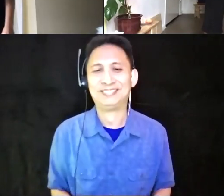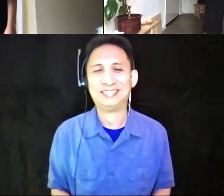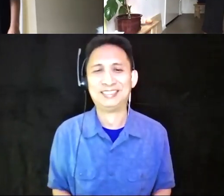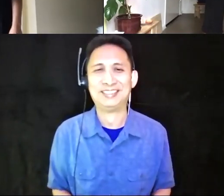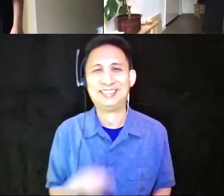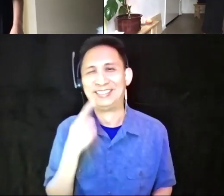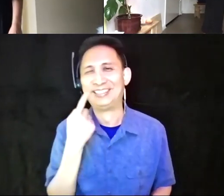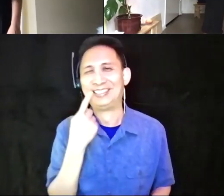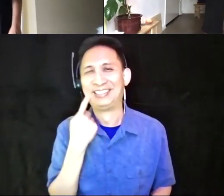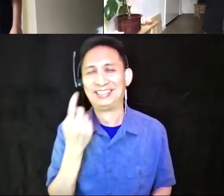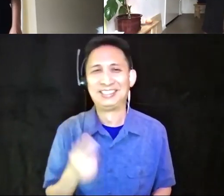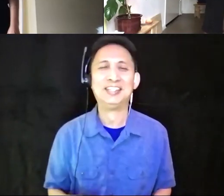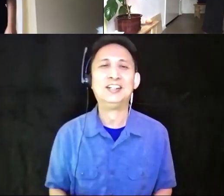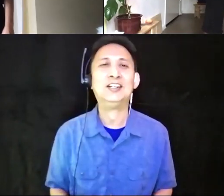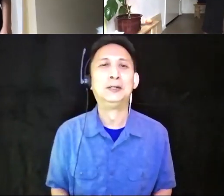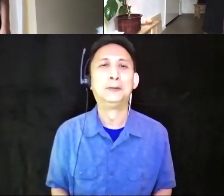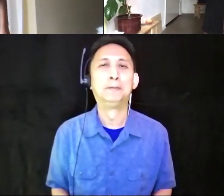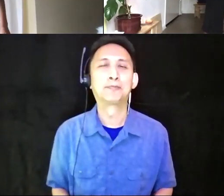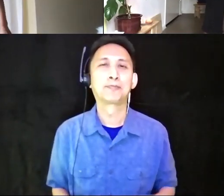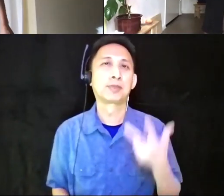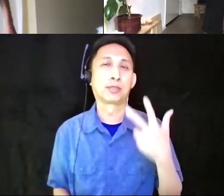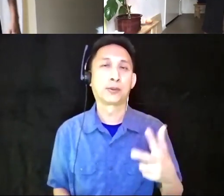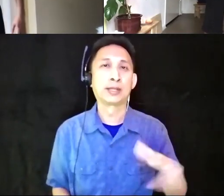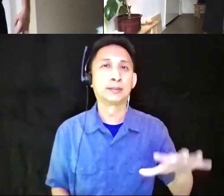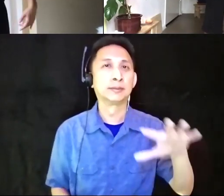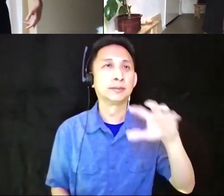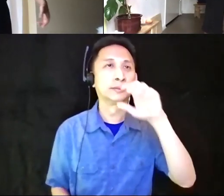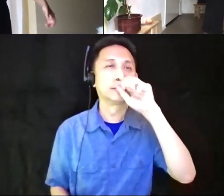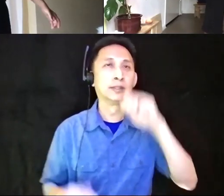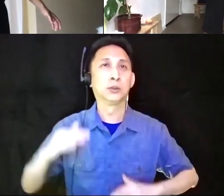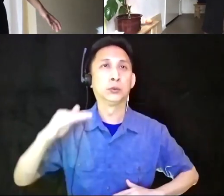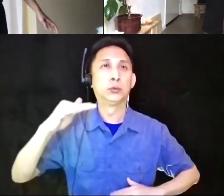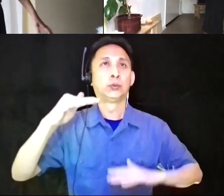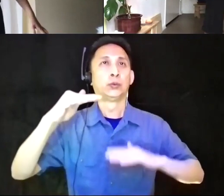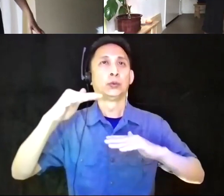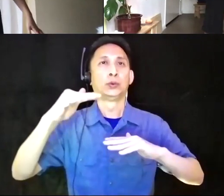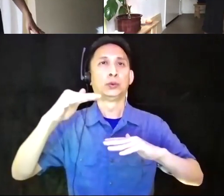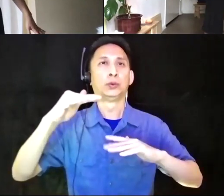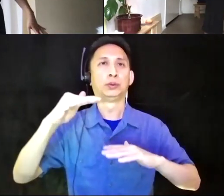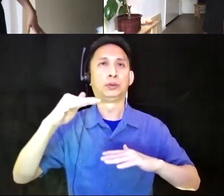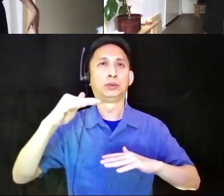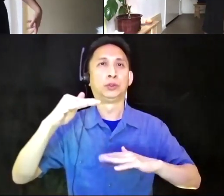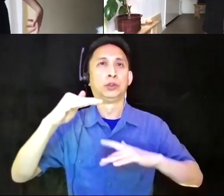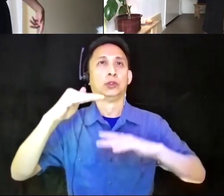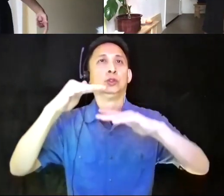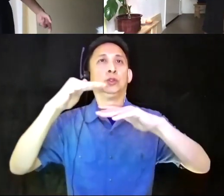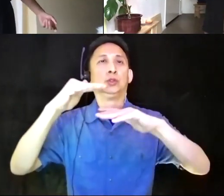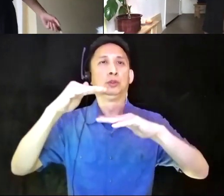So taking 3 breaths in through the nose, breathing into the chest,